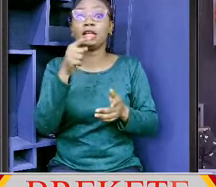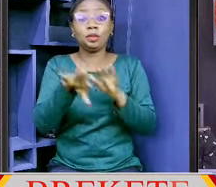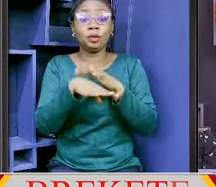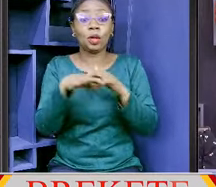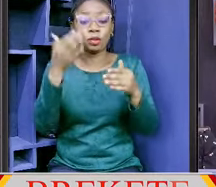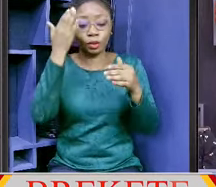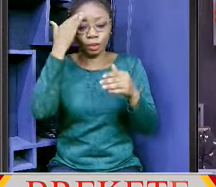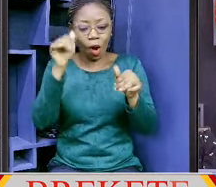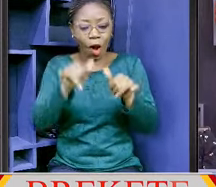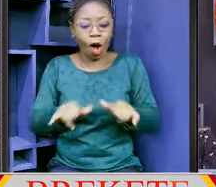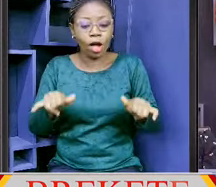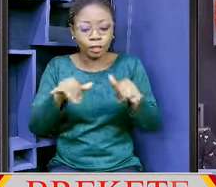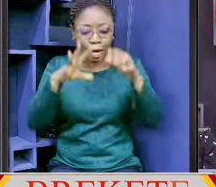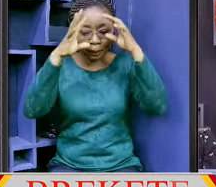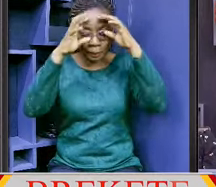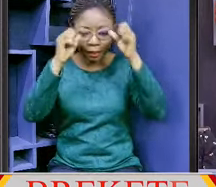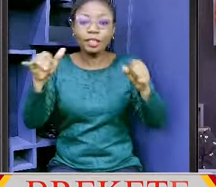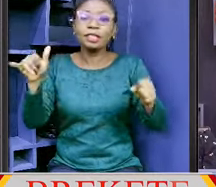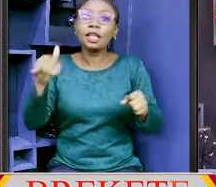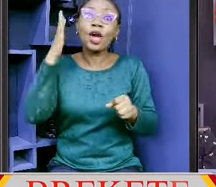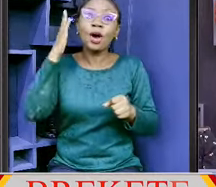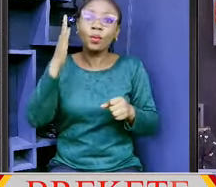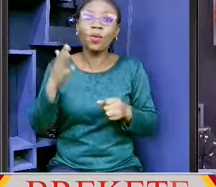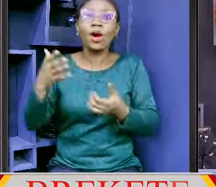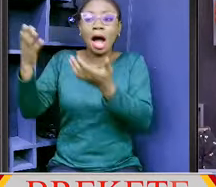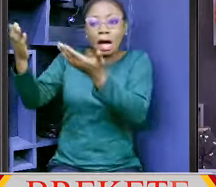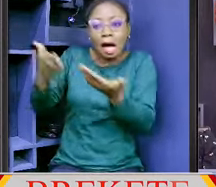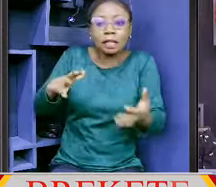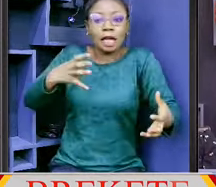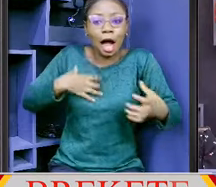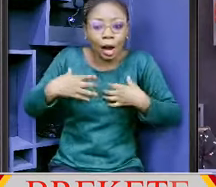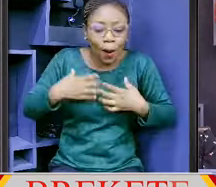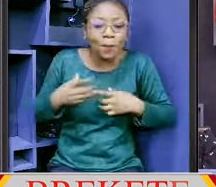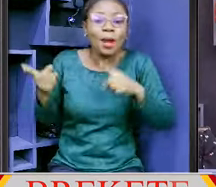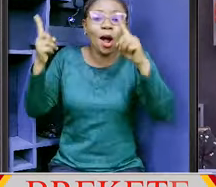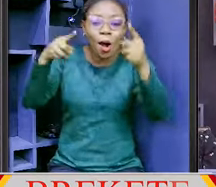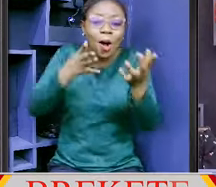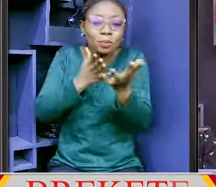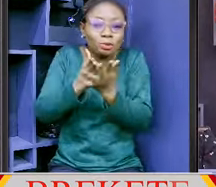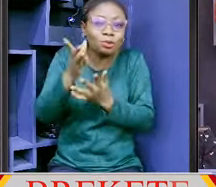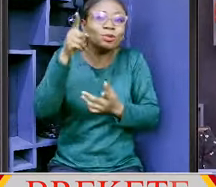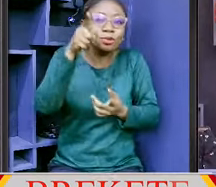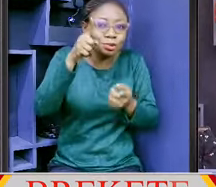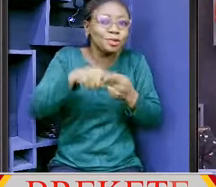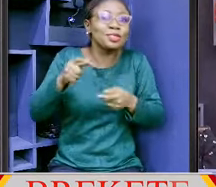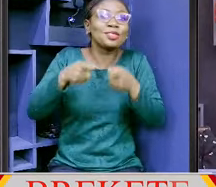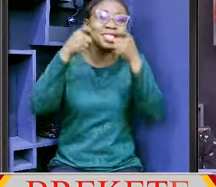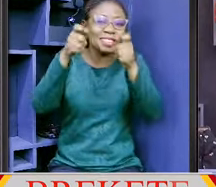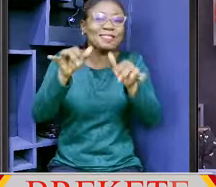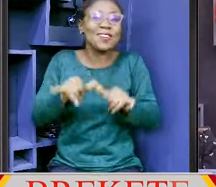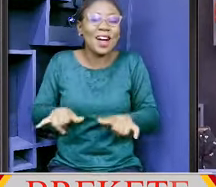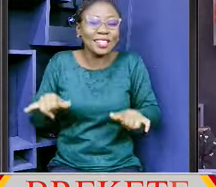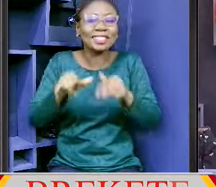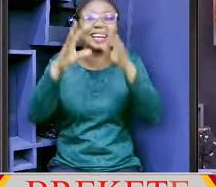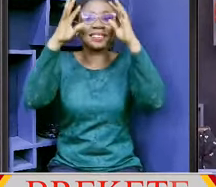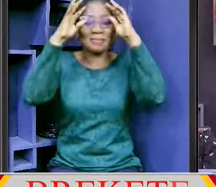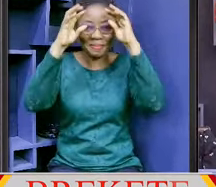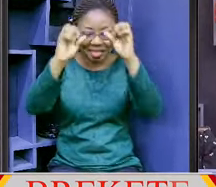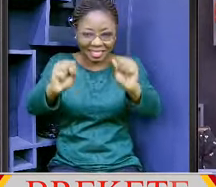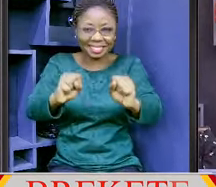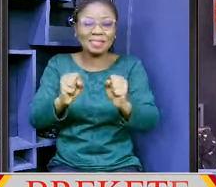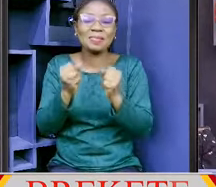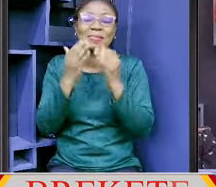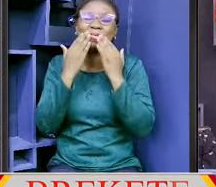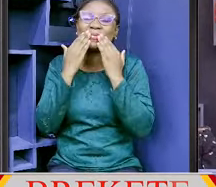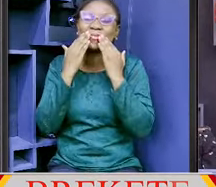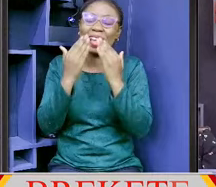Now they go carry their complaint, come through you, make you give the ordinary president. Amen, sir. Sir, if my senior